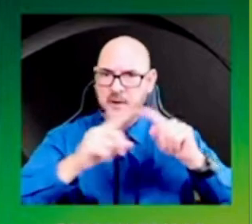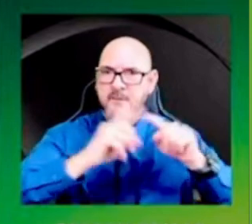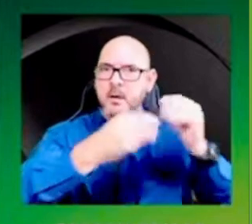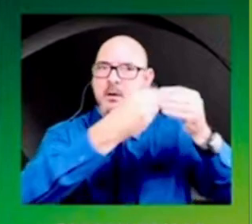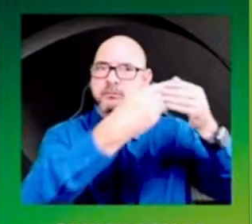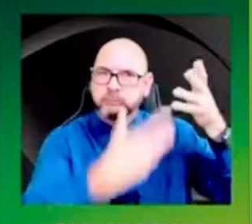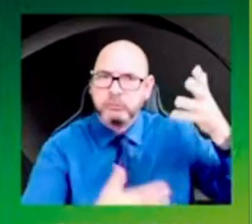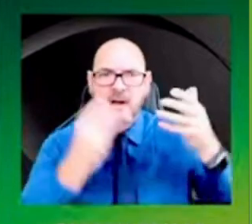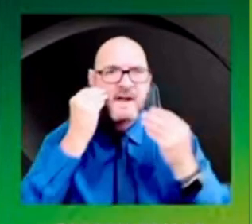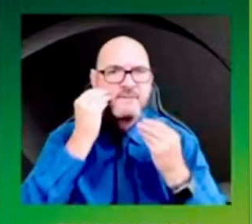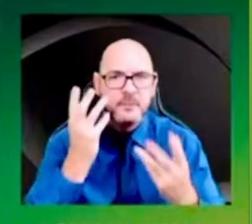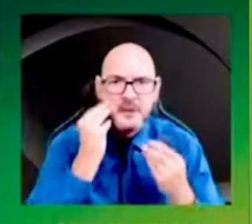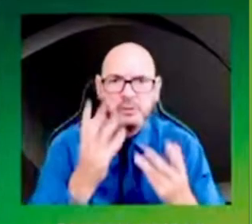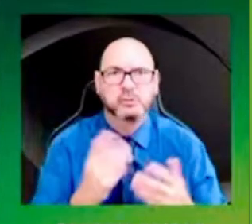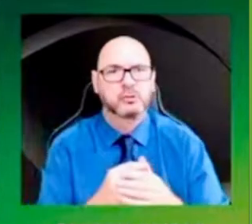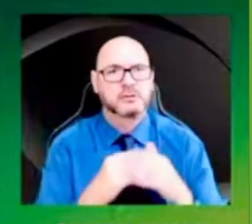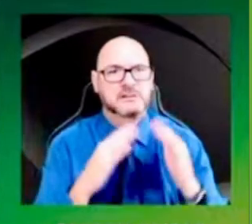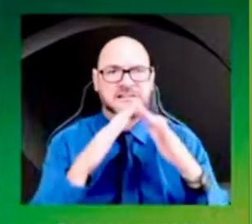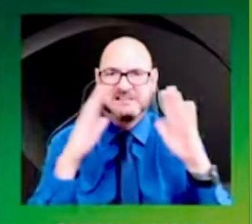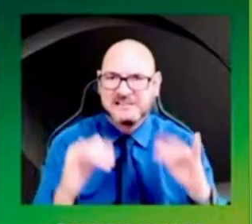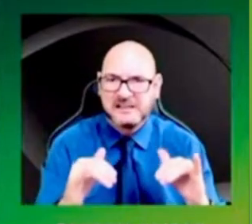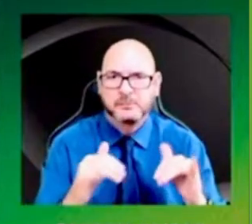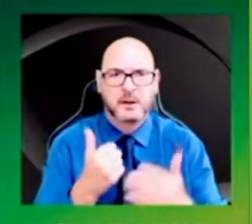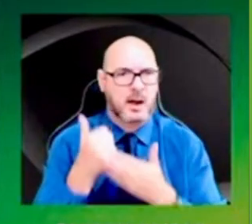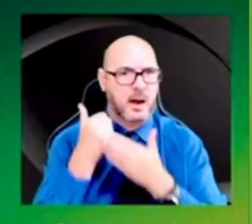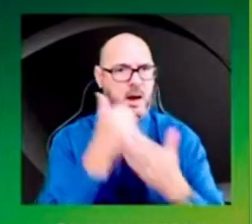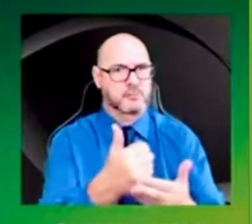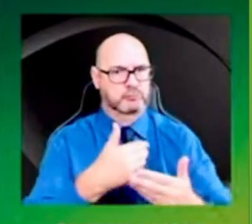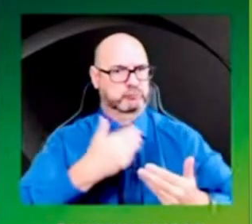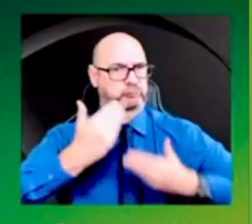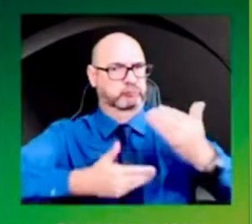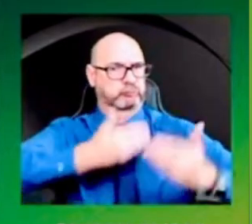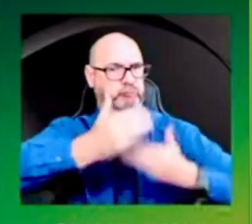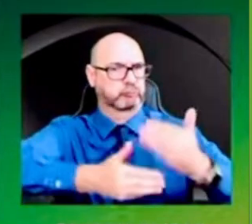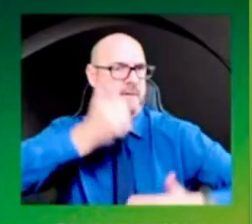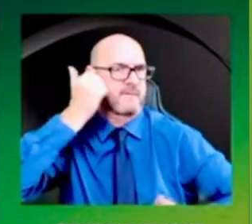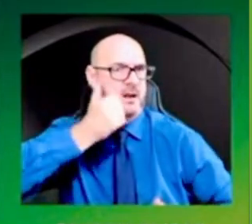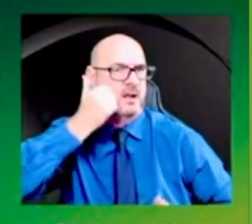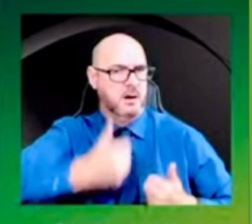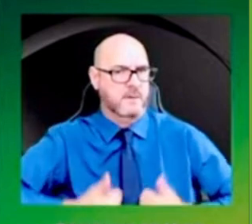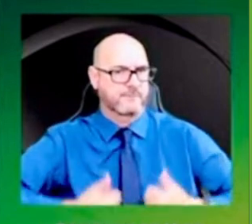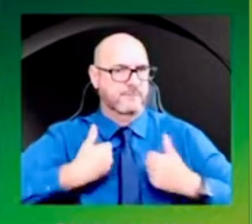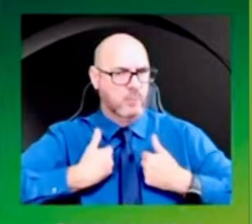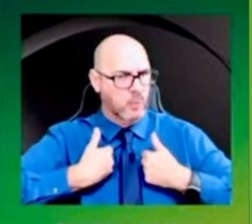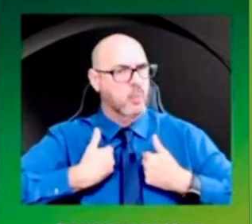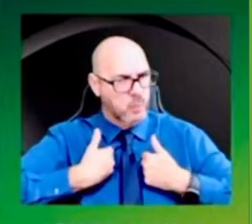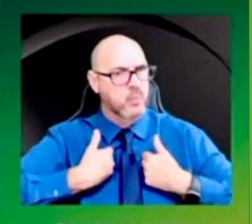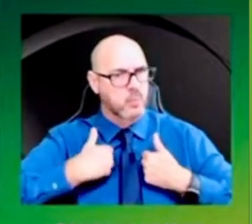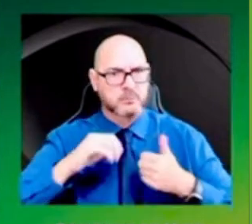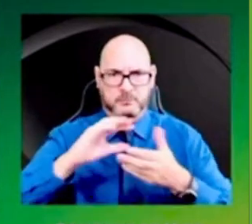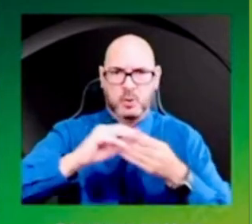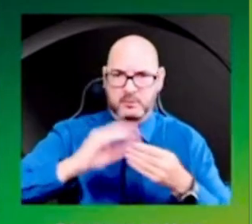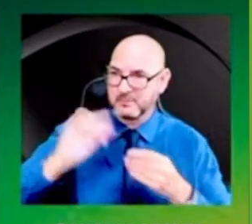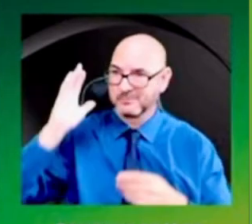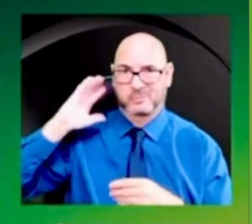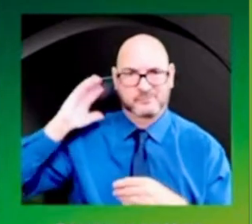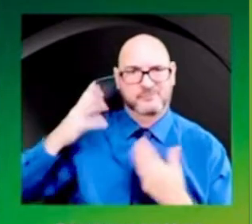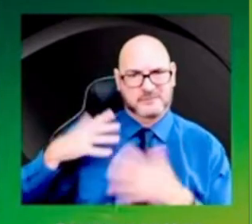systems that help you go about your daily life. I mentioned that earlier today I was visiting